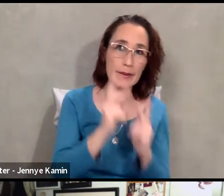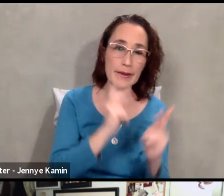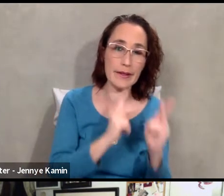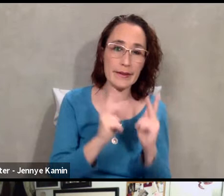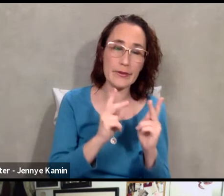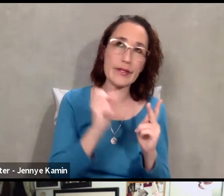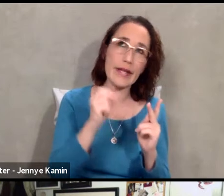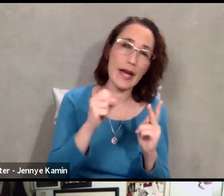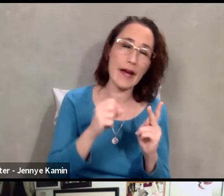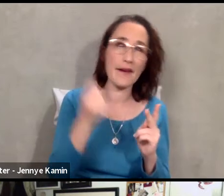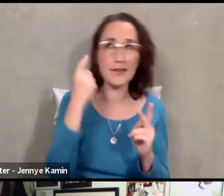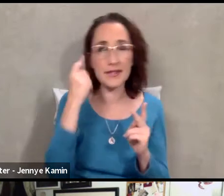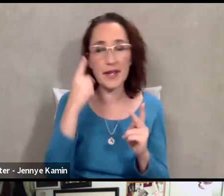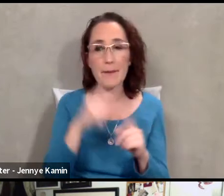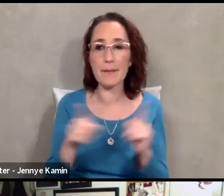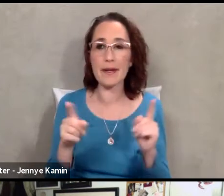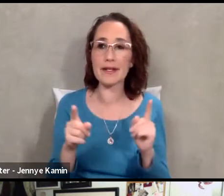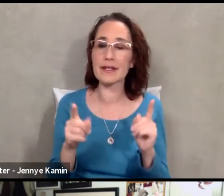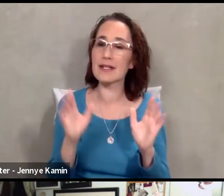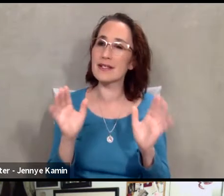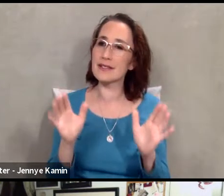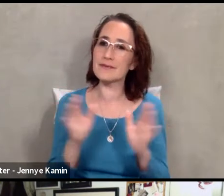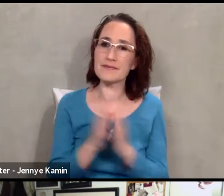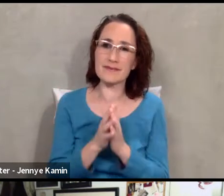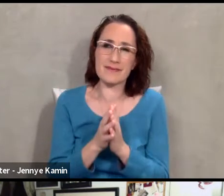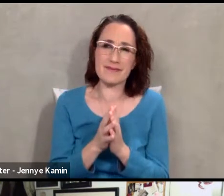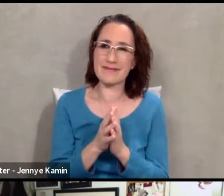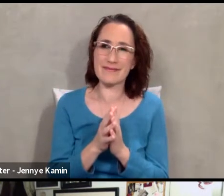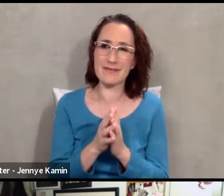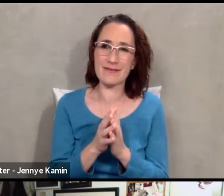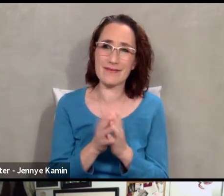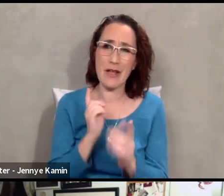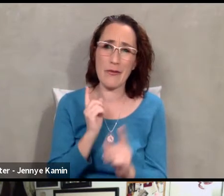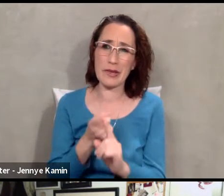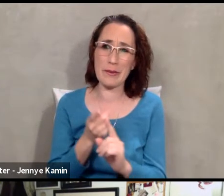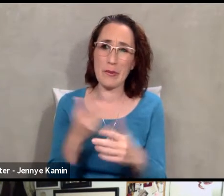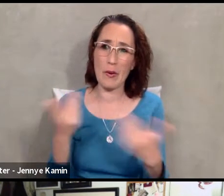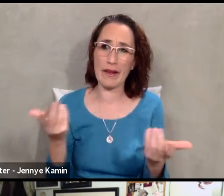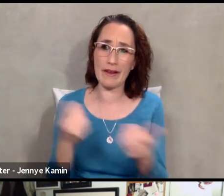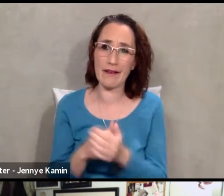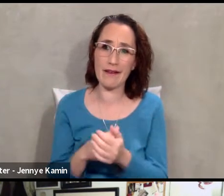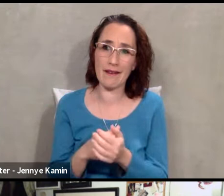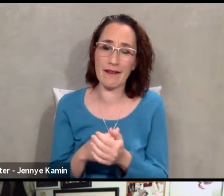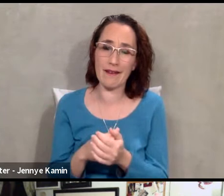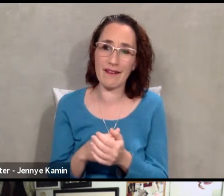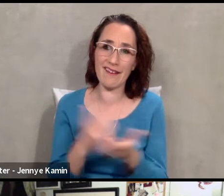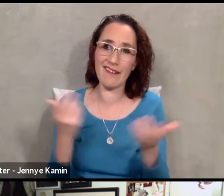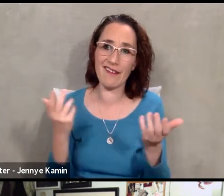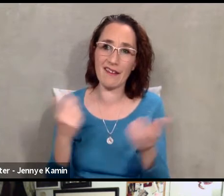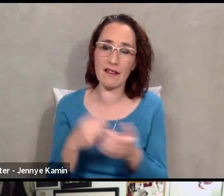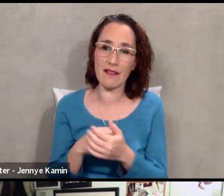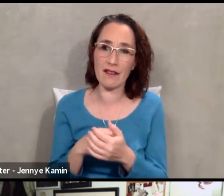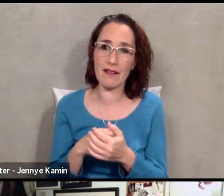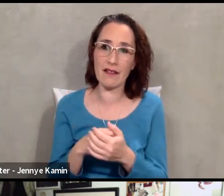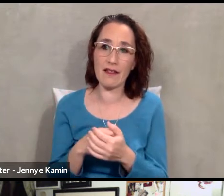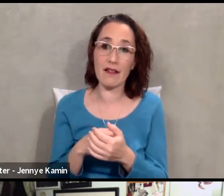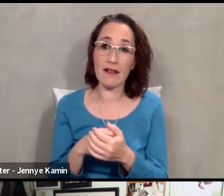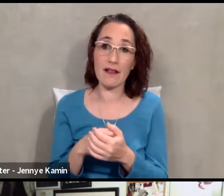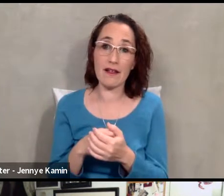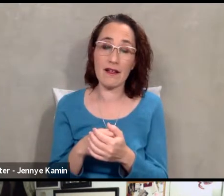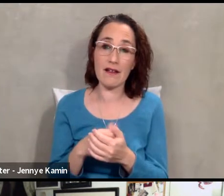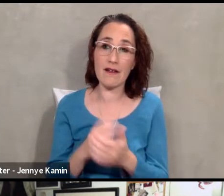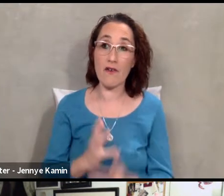But it seems so pointless. Like, I've never been somebody who is in love with